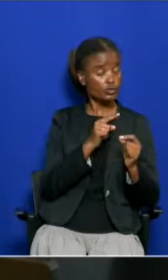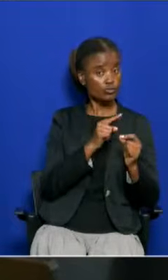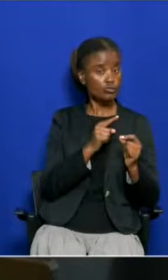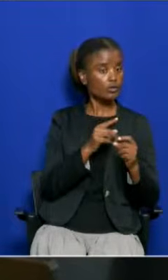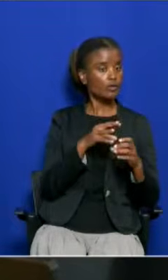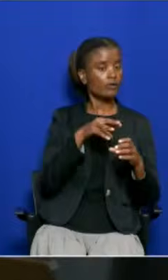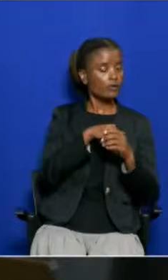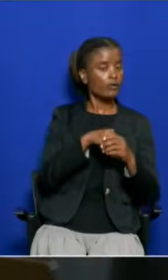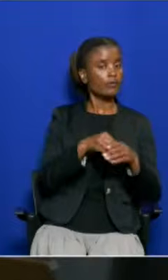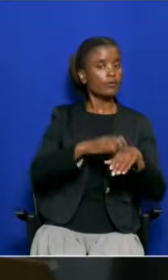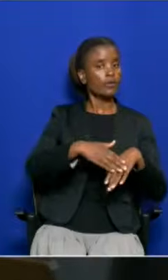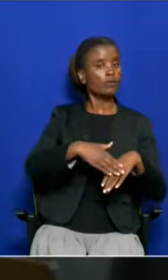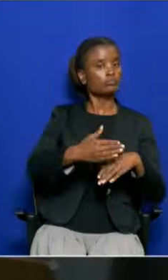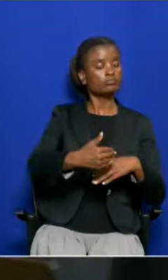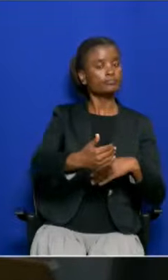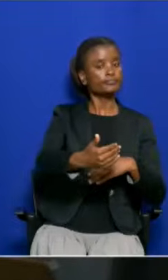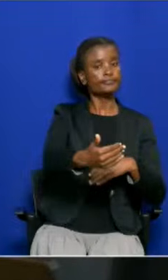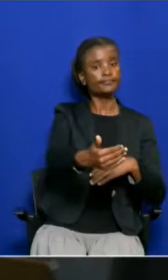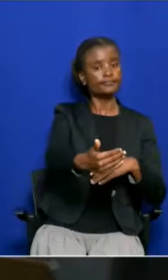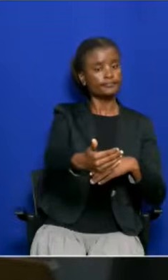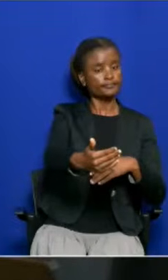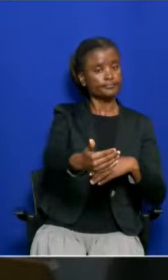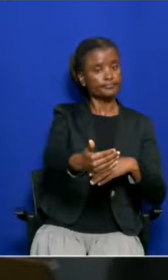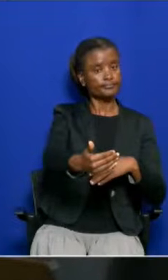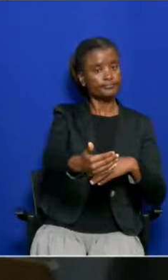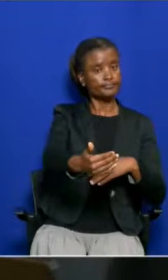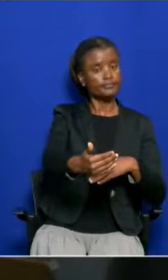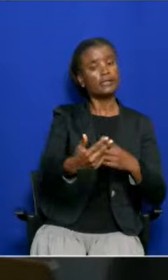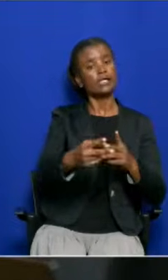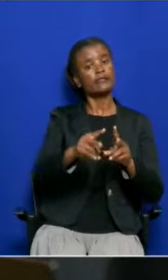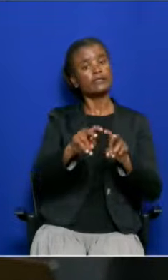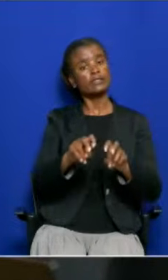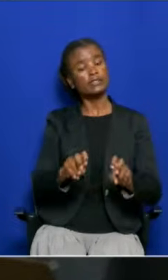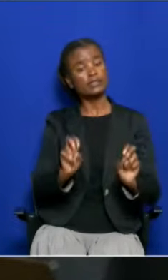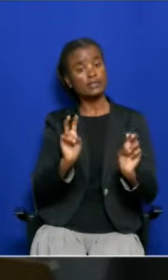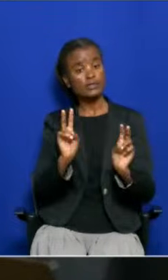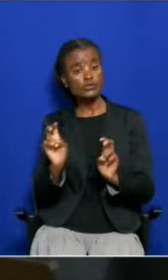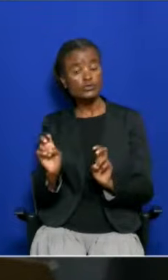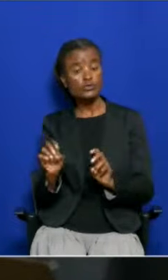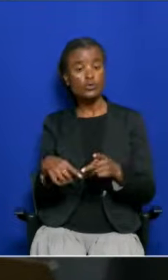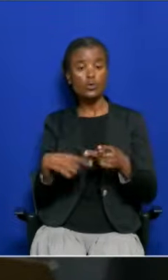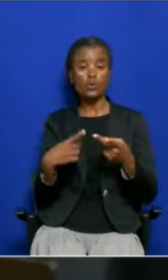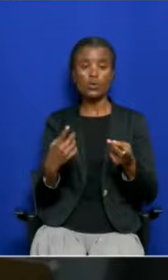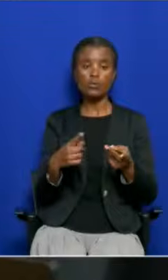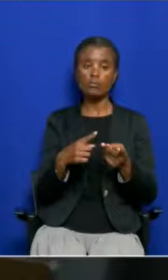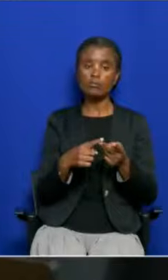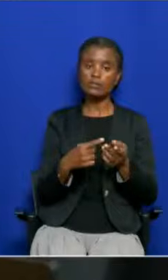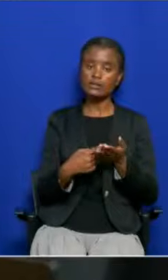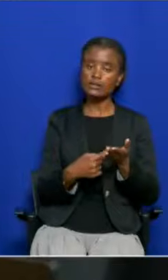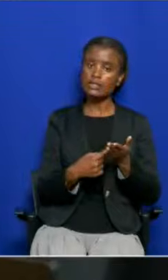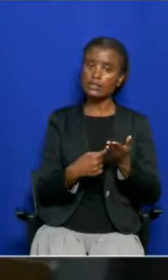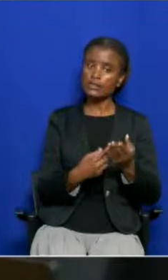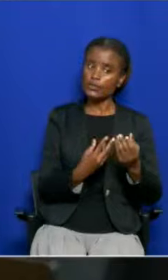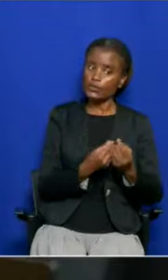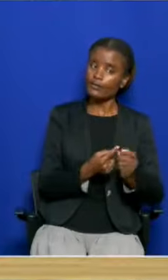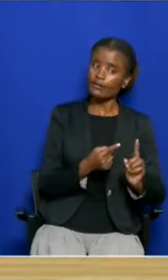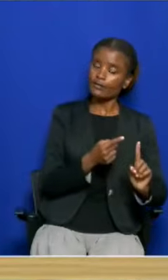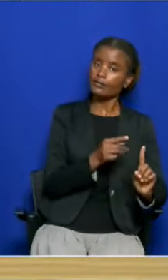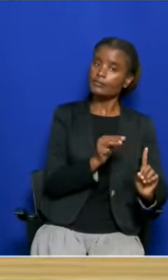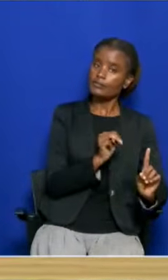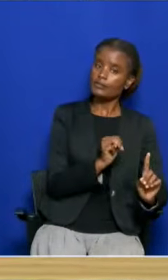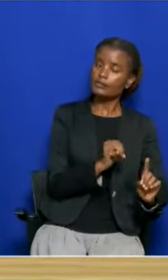further involvement either in investigating the matter or in discussing it with Mr. Msibi, or was that the end of the matter?